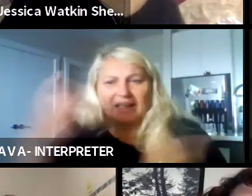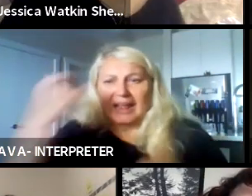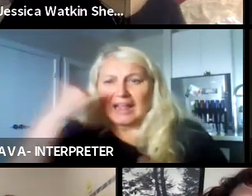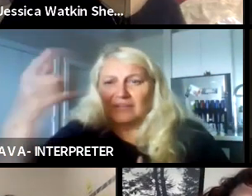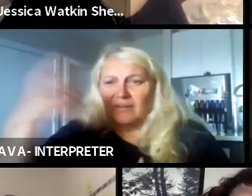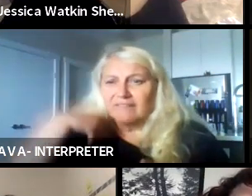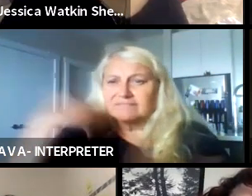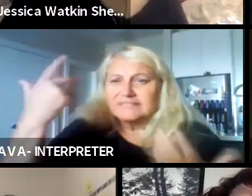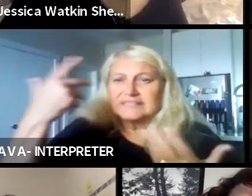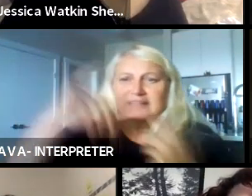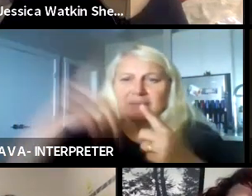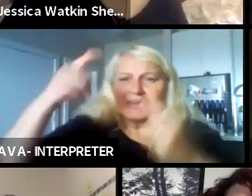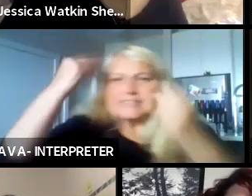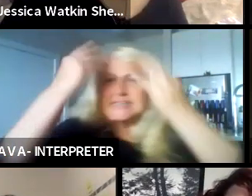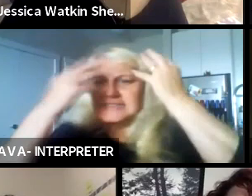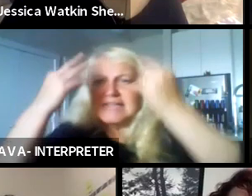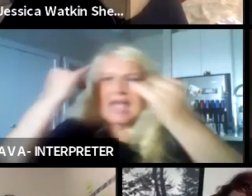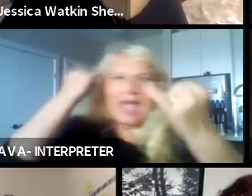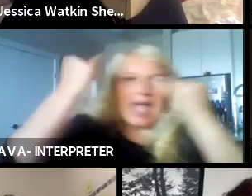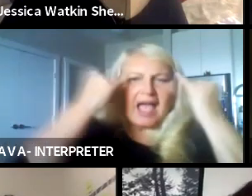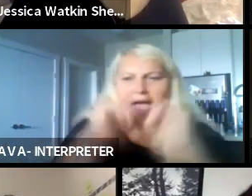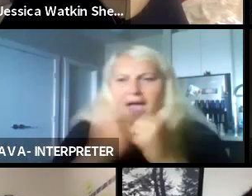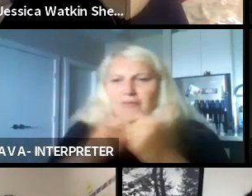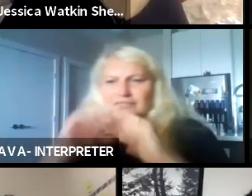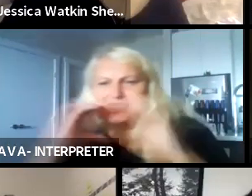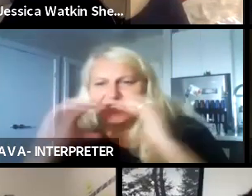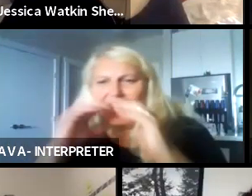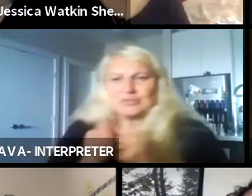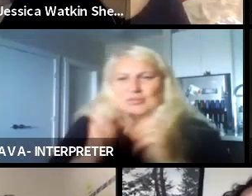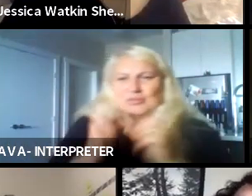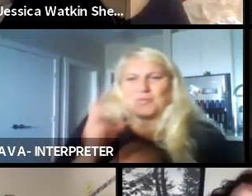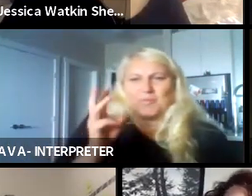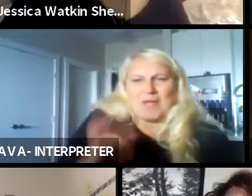don't know Chase's gender pronouns. So Chase also shares a thanks for the lovely